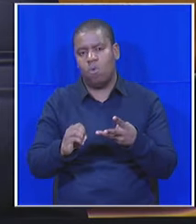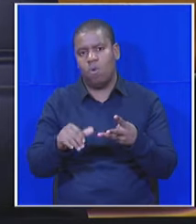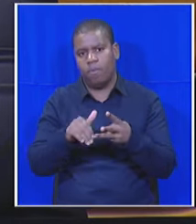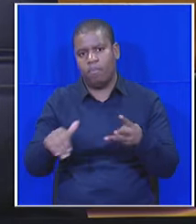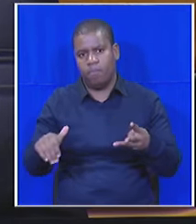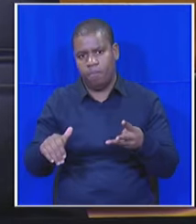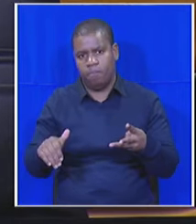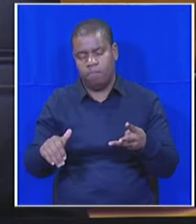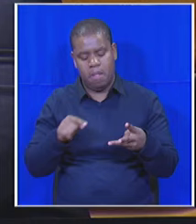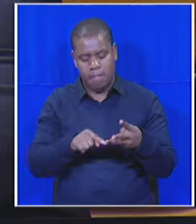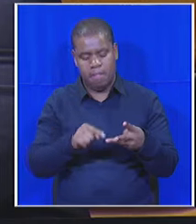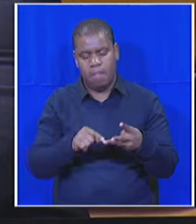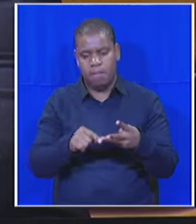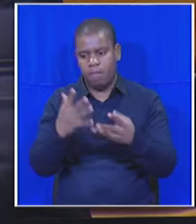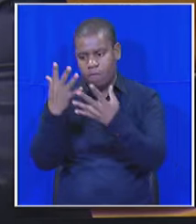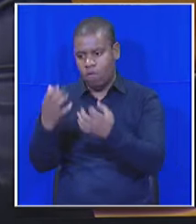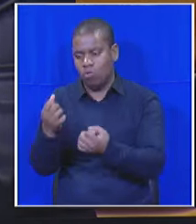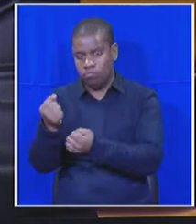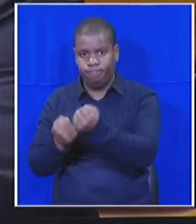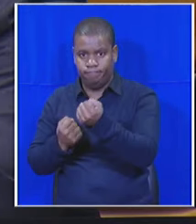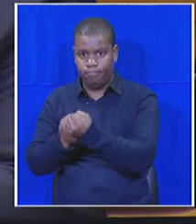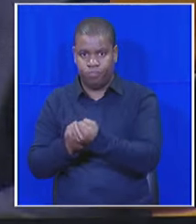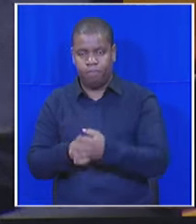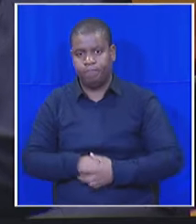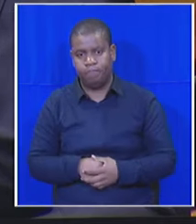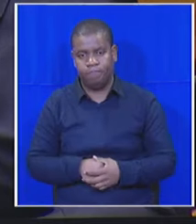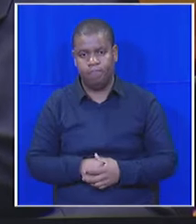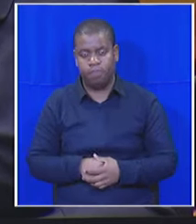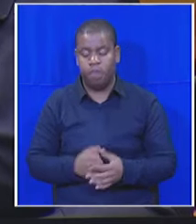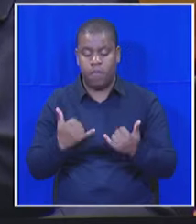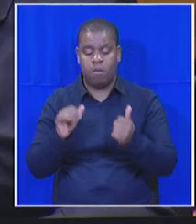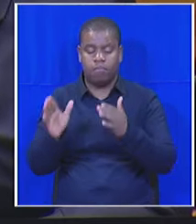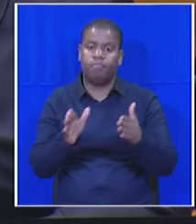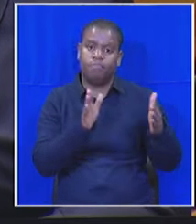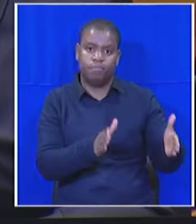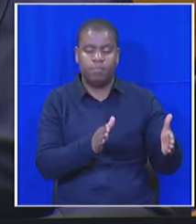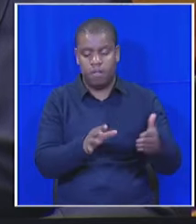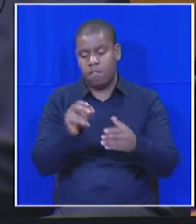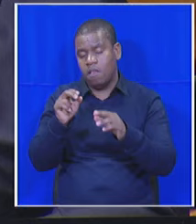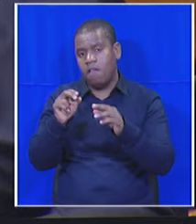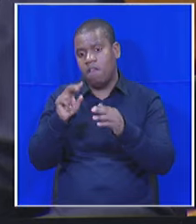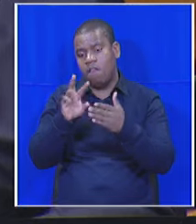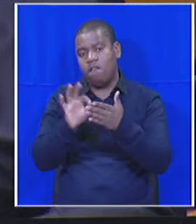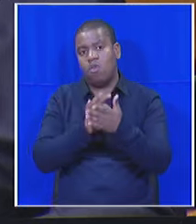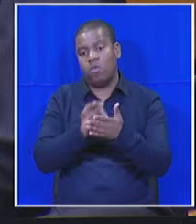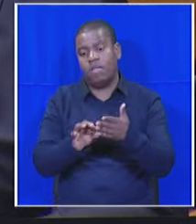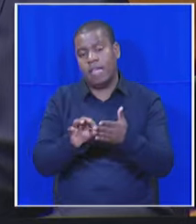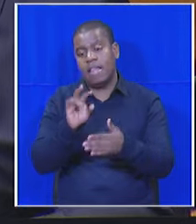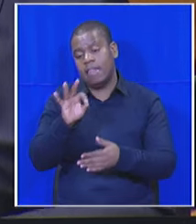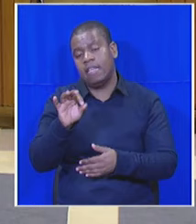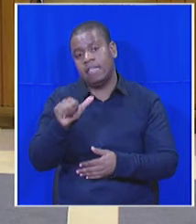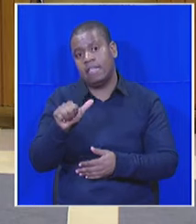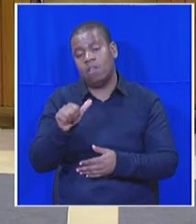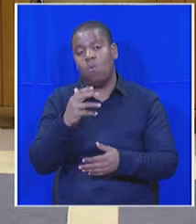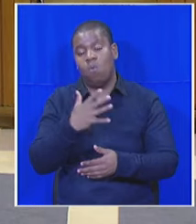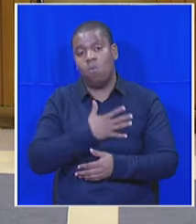The vote is accordingly agreed to. We now move to vote 36, water and sanitation.